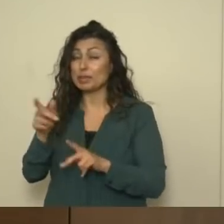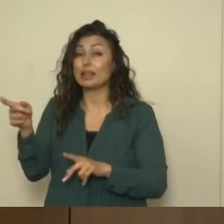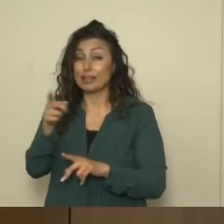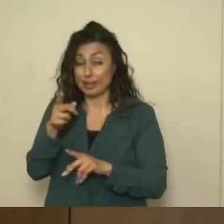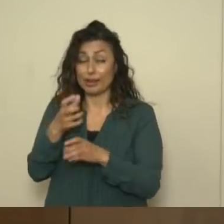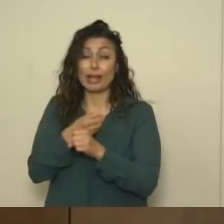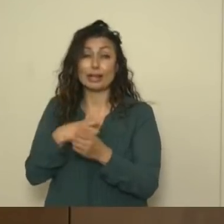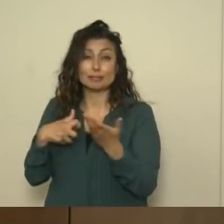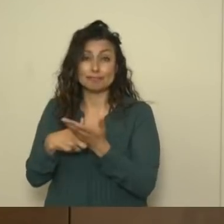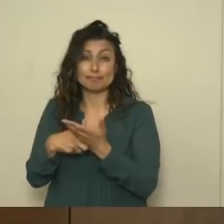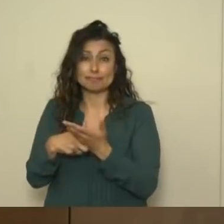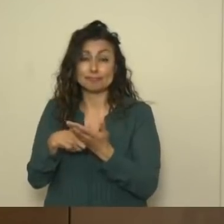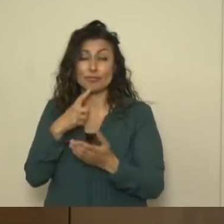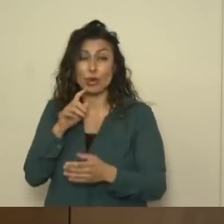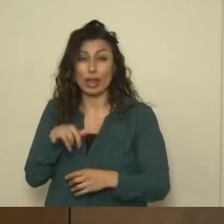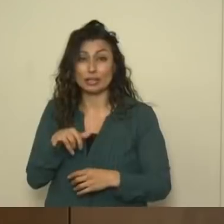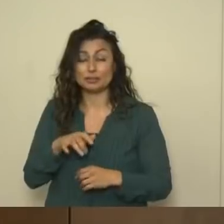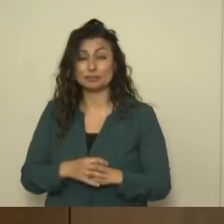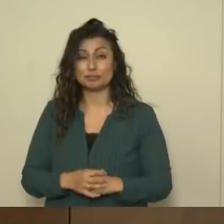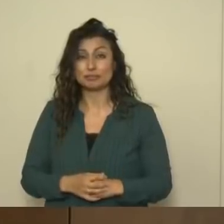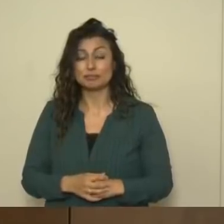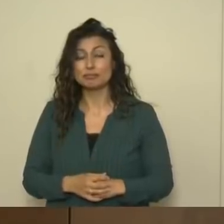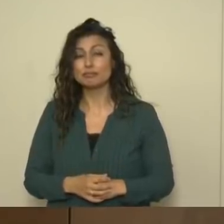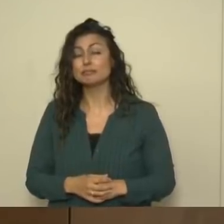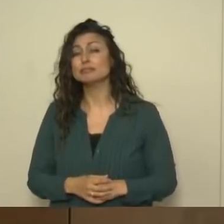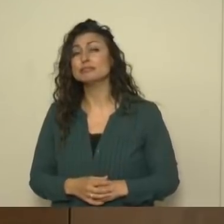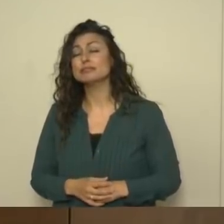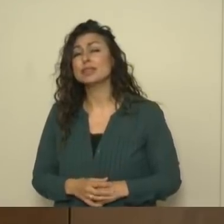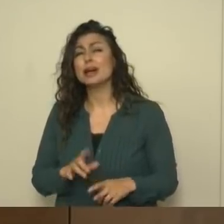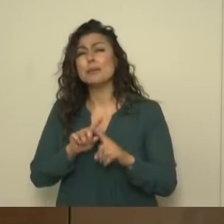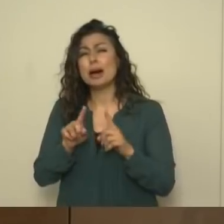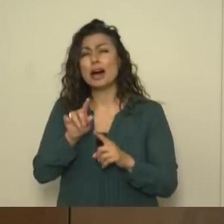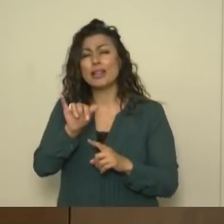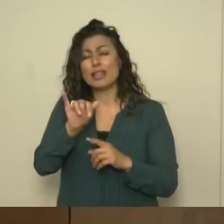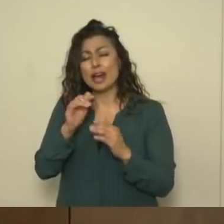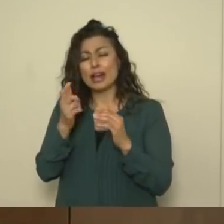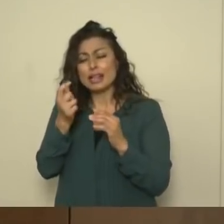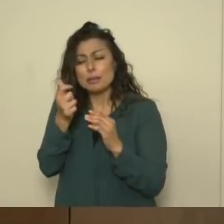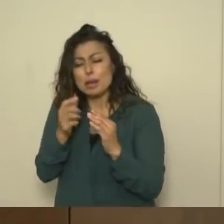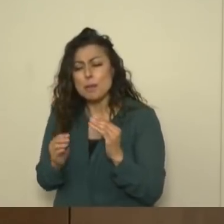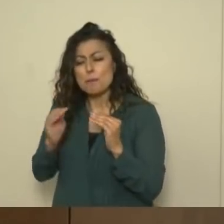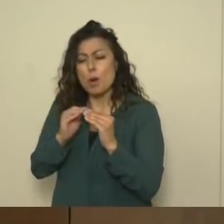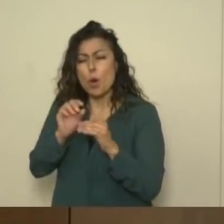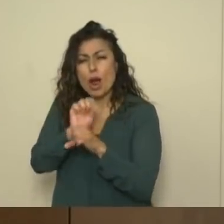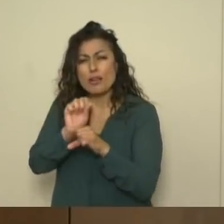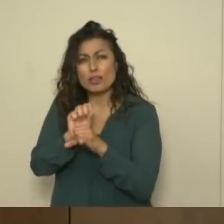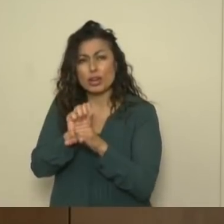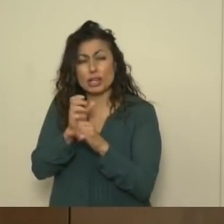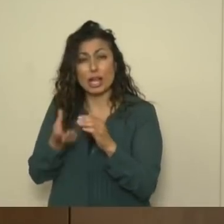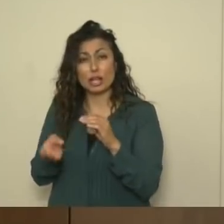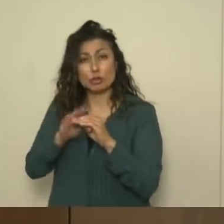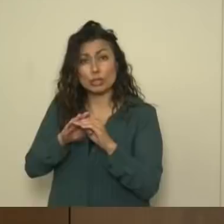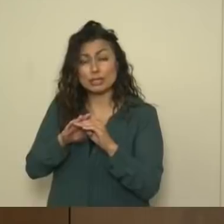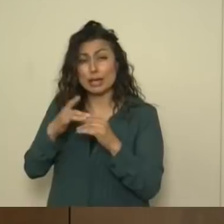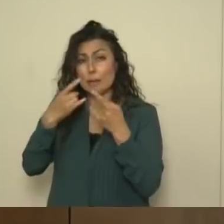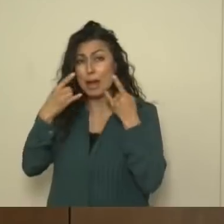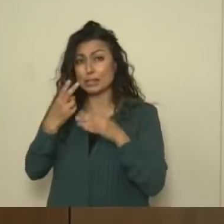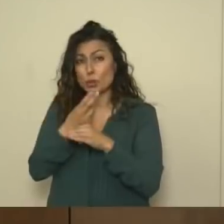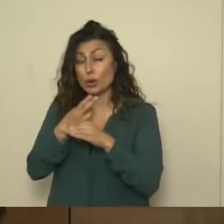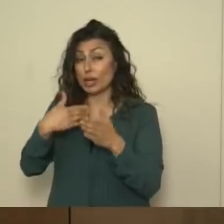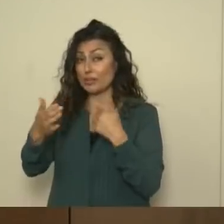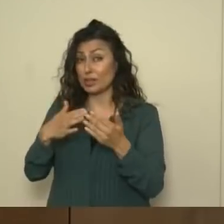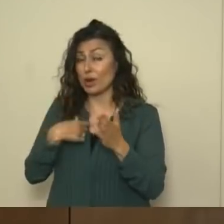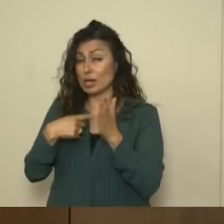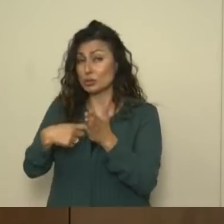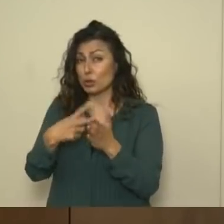cited. But that extra effort has increased mask wearing, even though I showed you